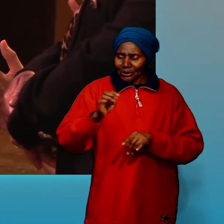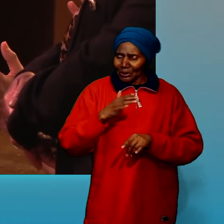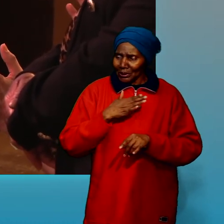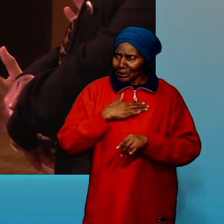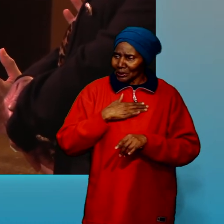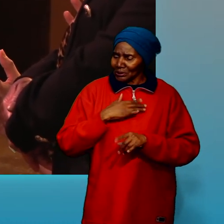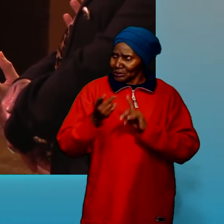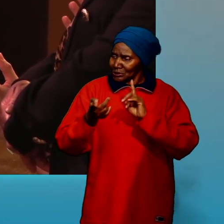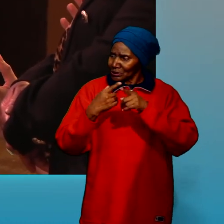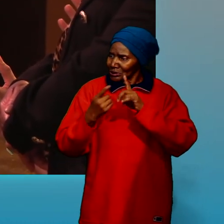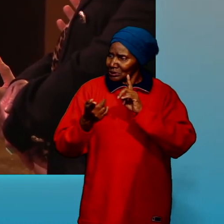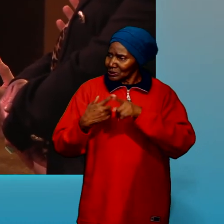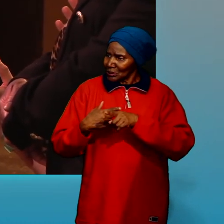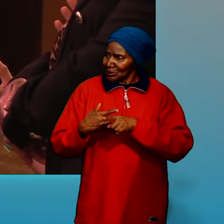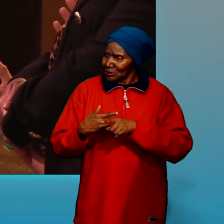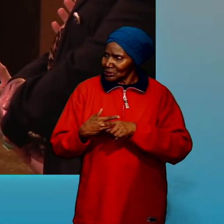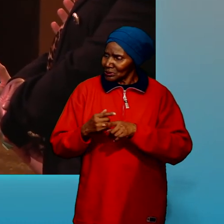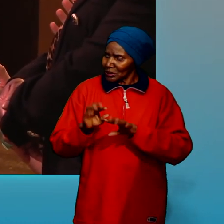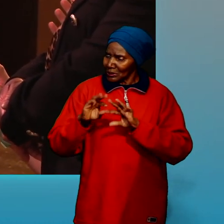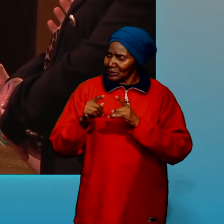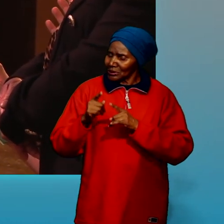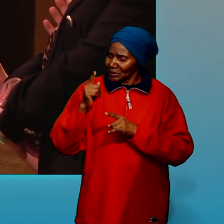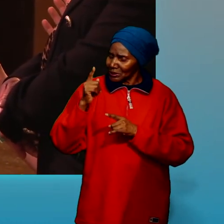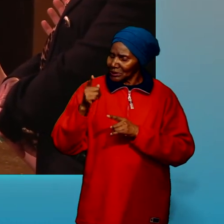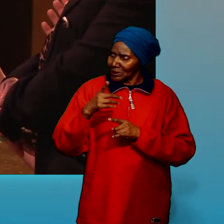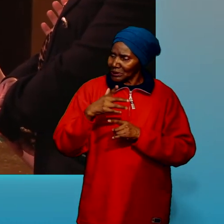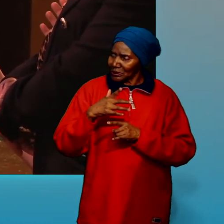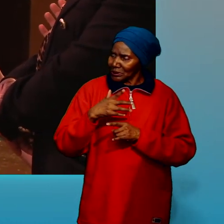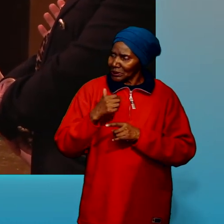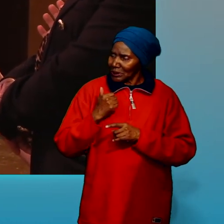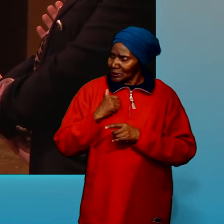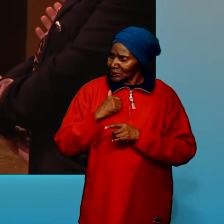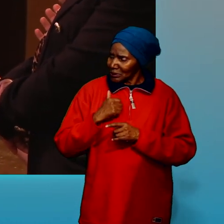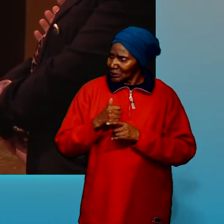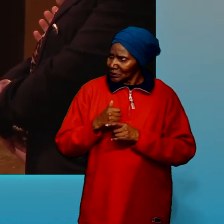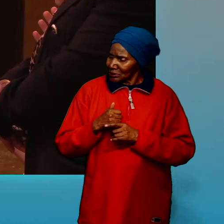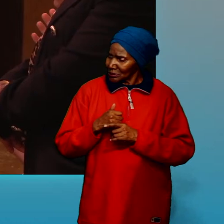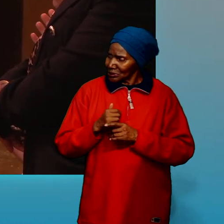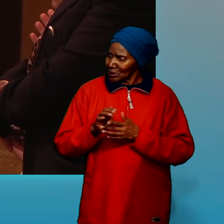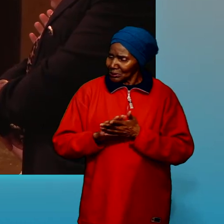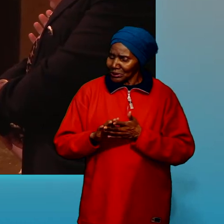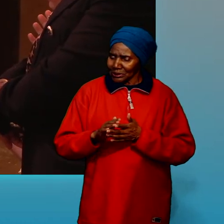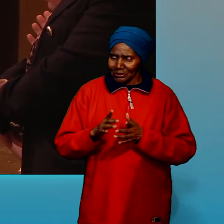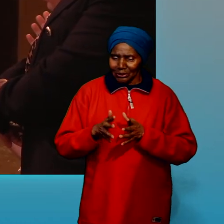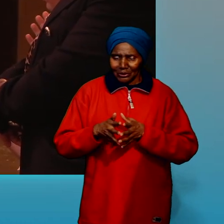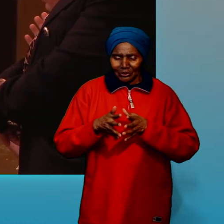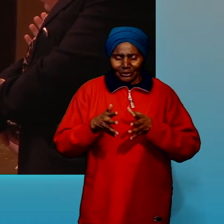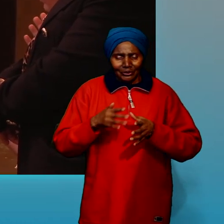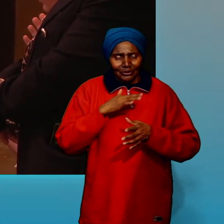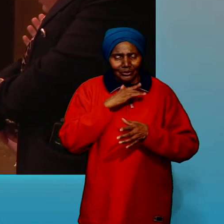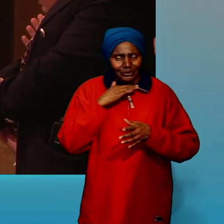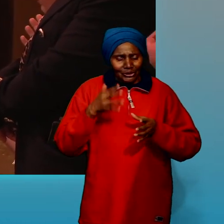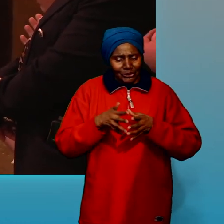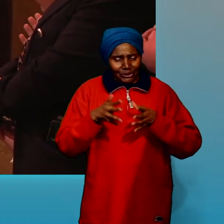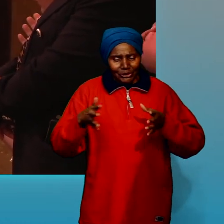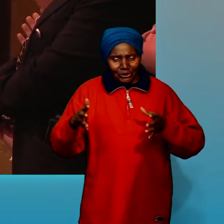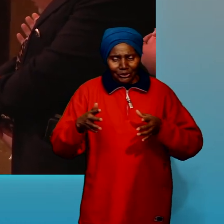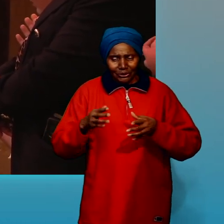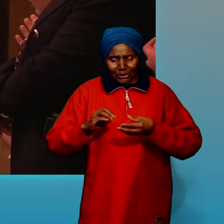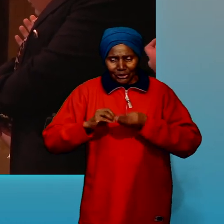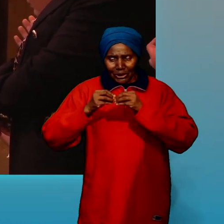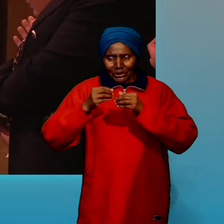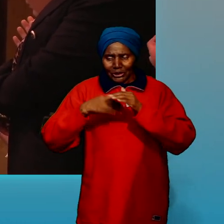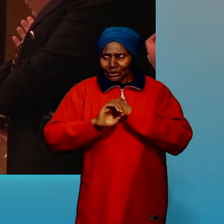is made, and the beginning of fruit be formed in your life in Jesus' name.